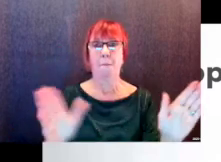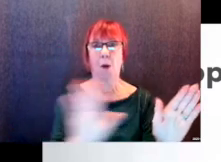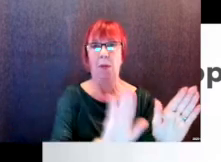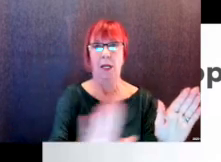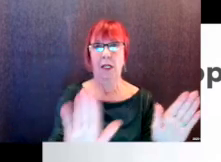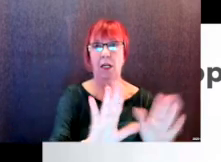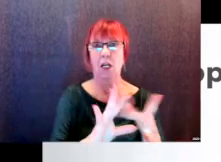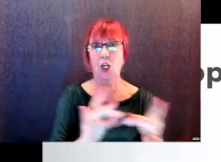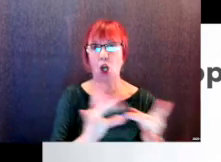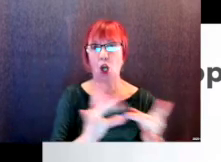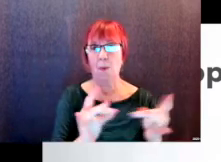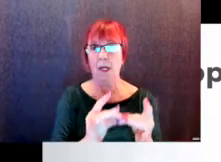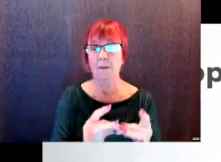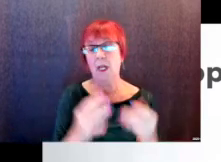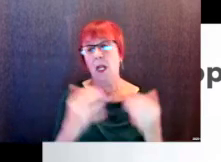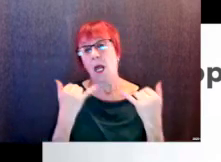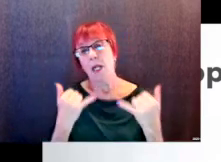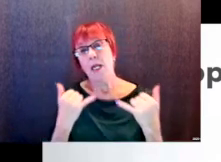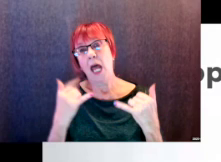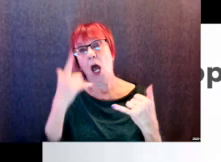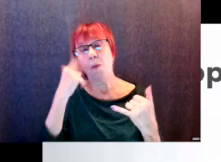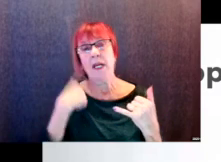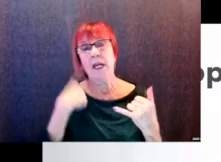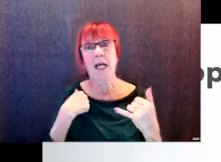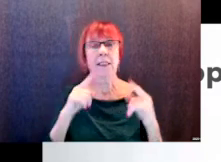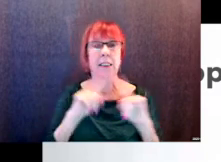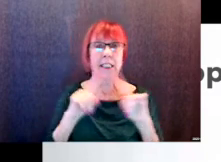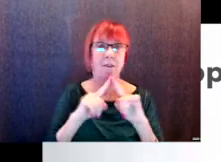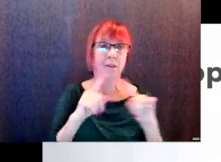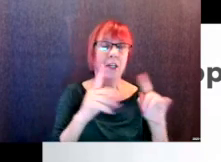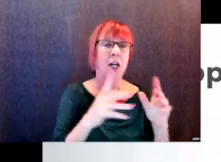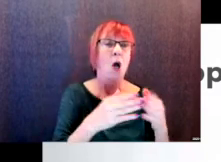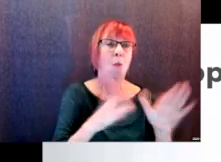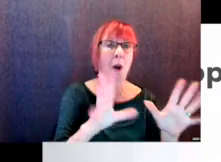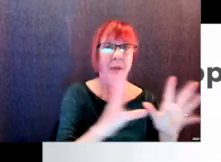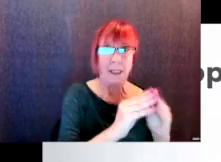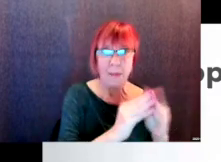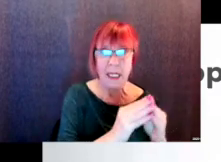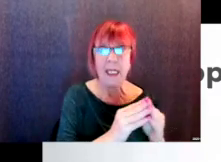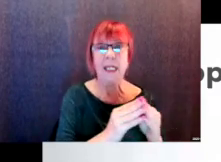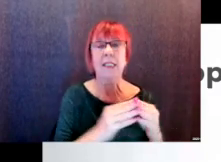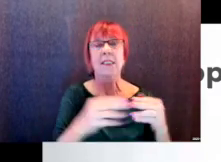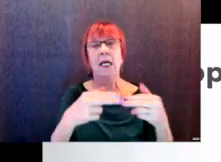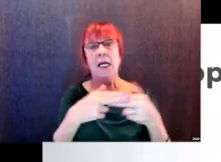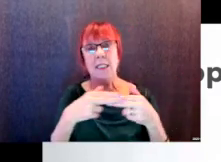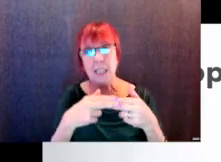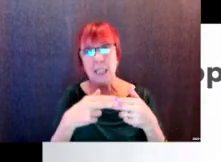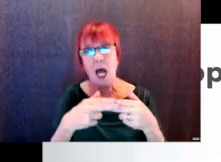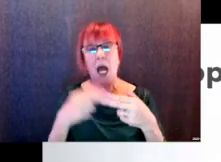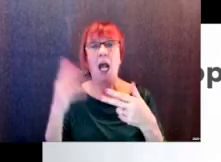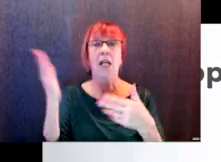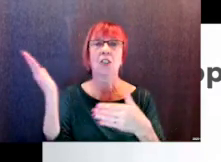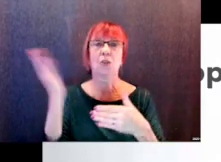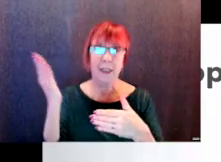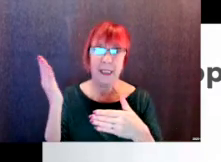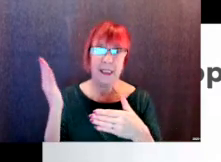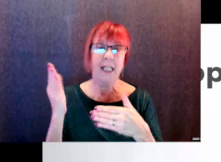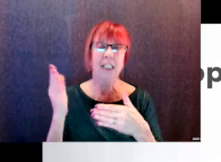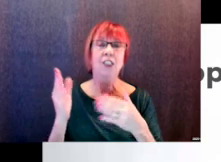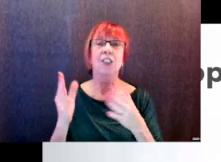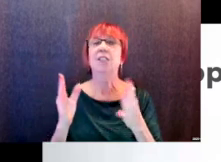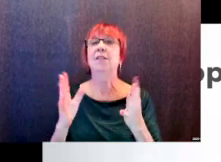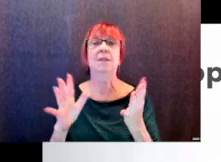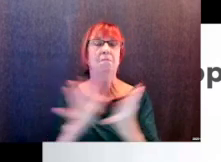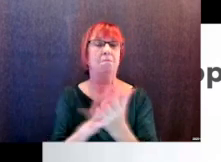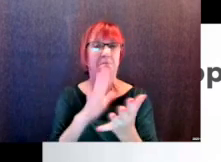the legislature's state budget approval by June 15th and CARB staff's funding plan kickoff workshop